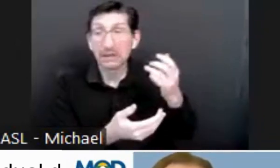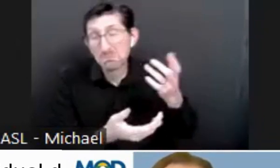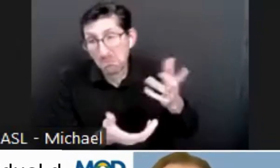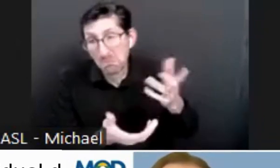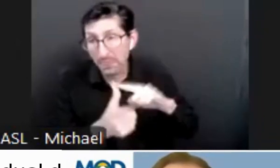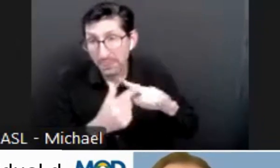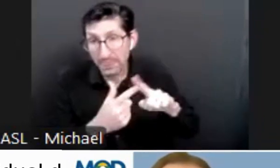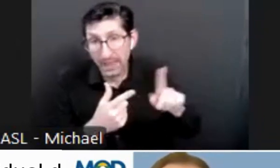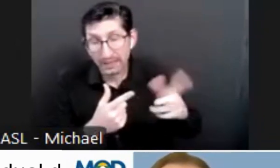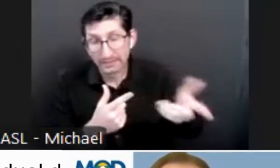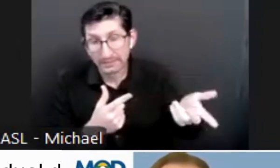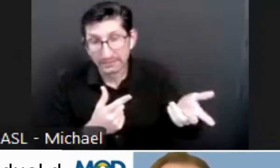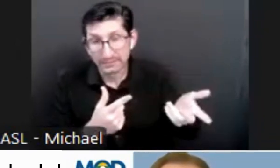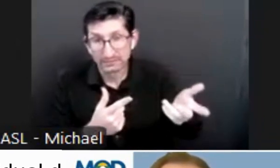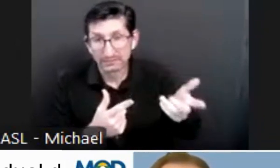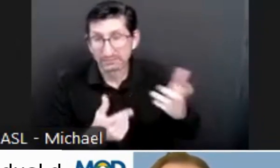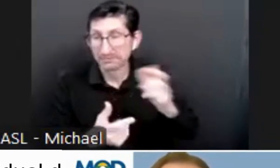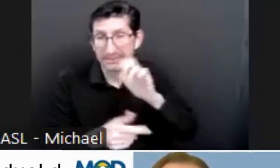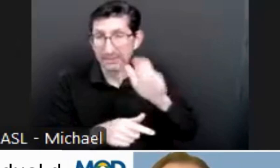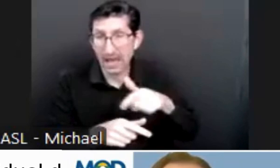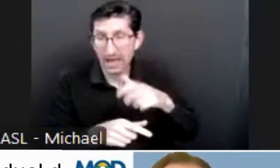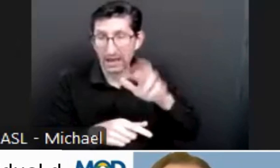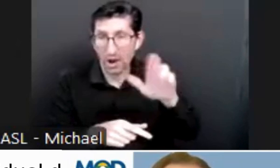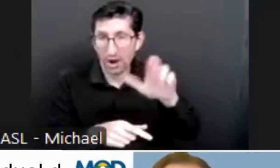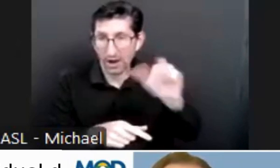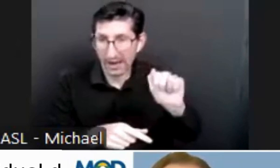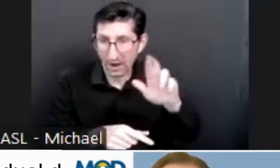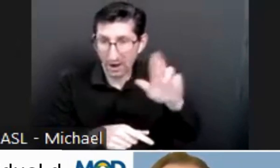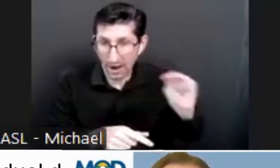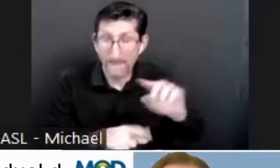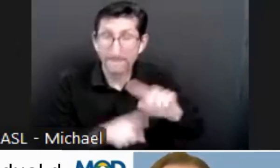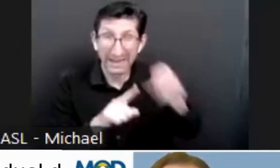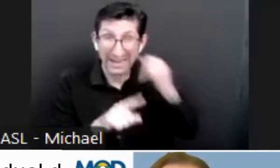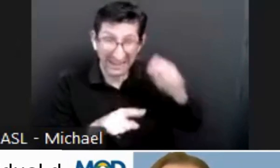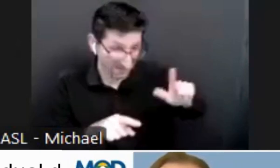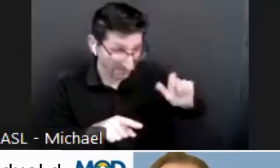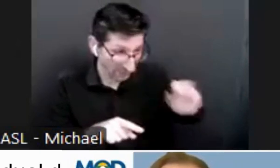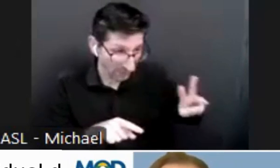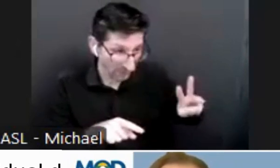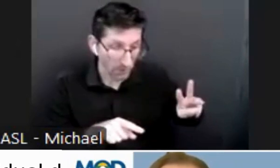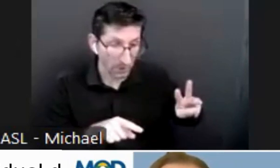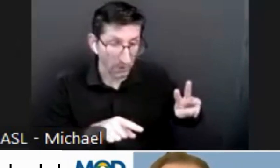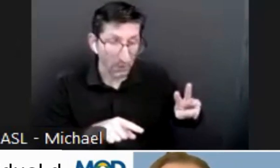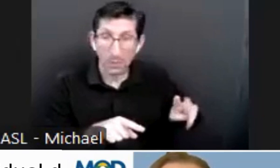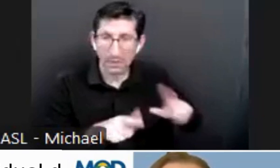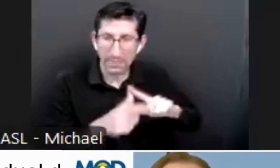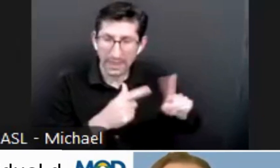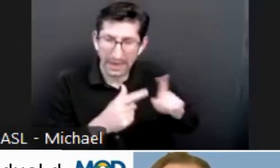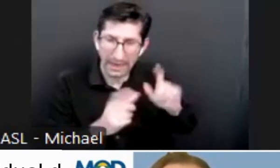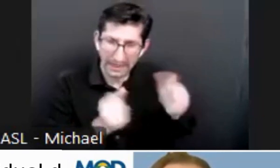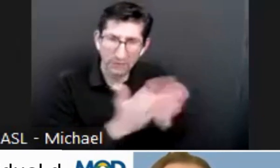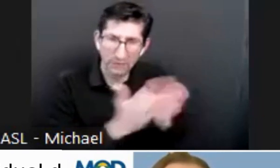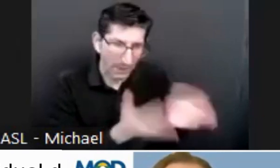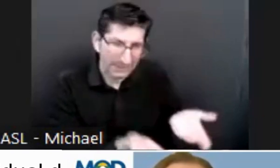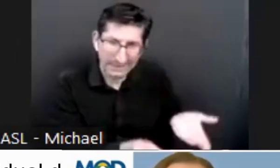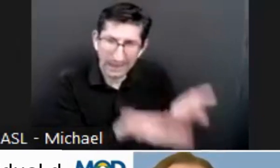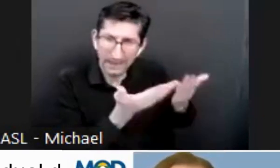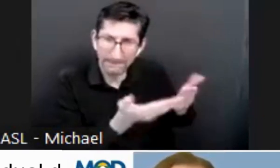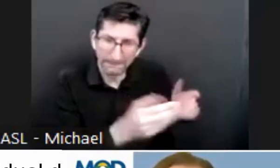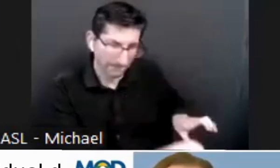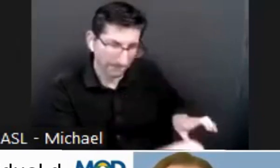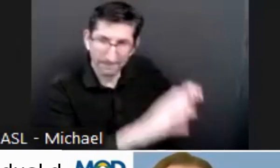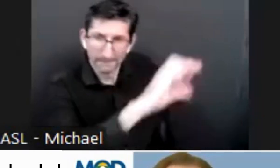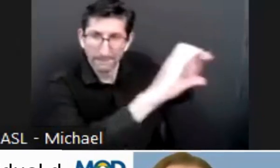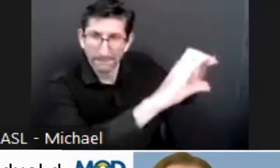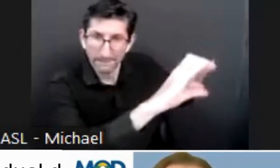moved to a taller height. So we're going to do a few examples together. Each of these categories will be used only once, and the